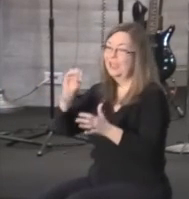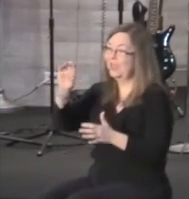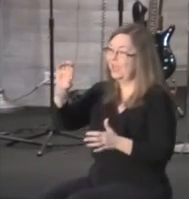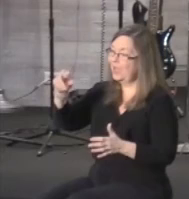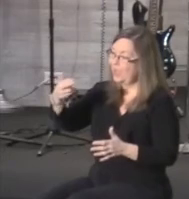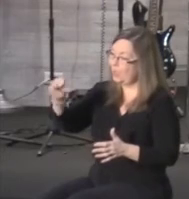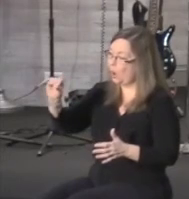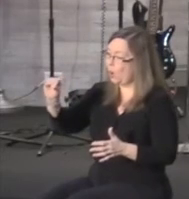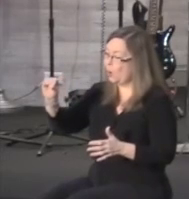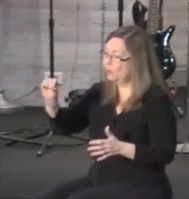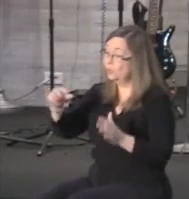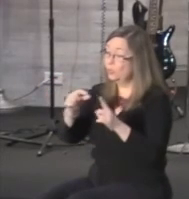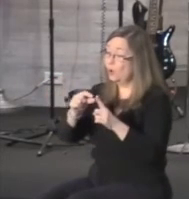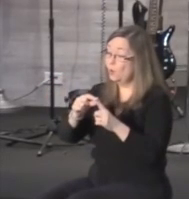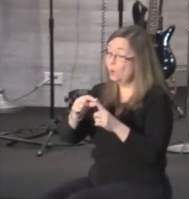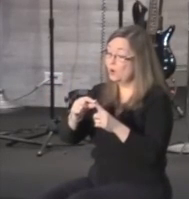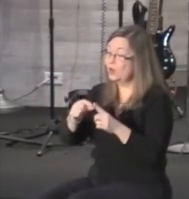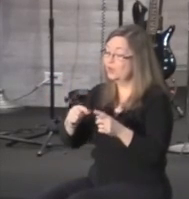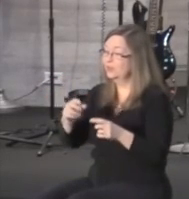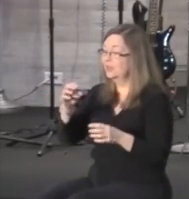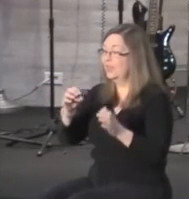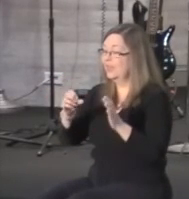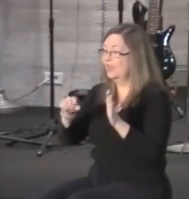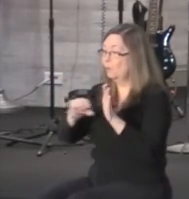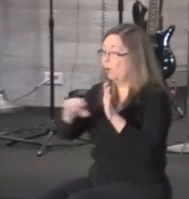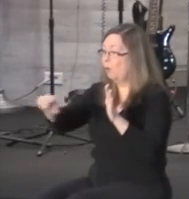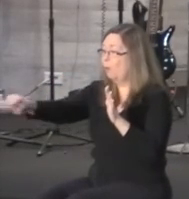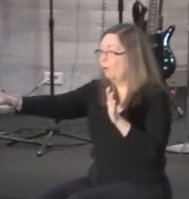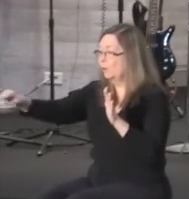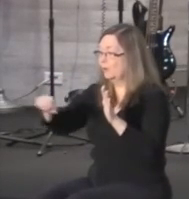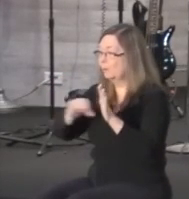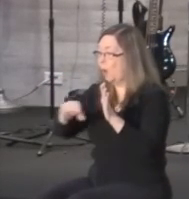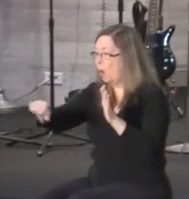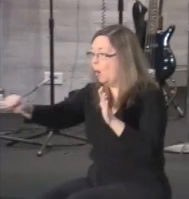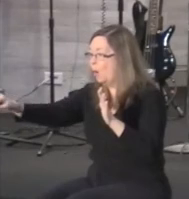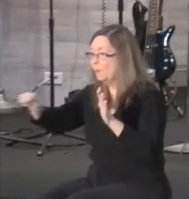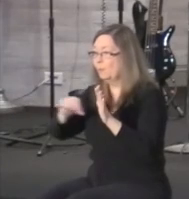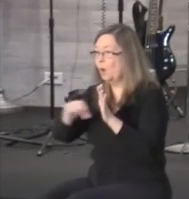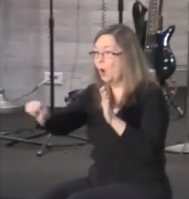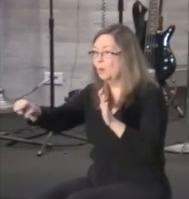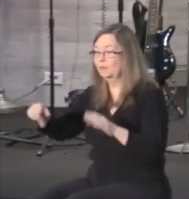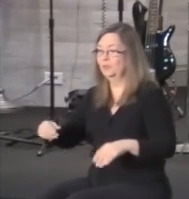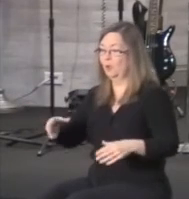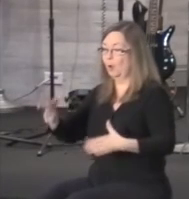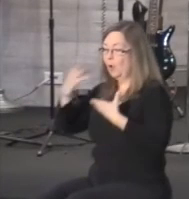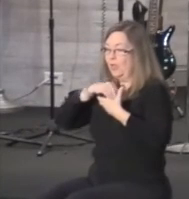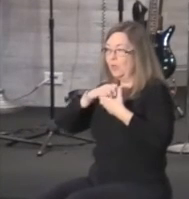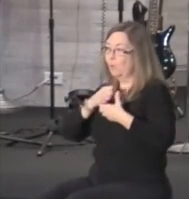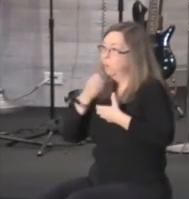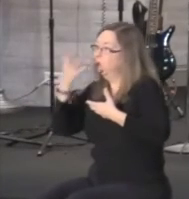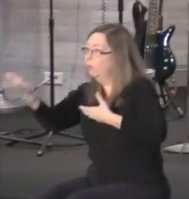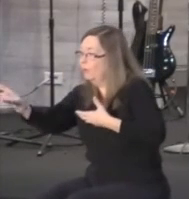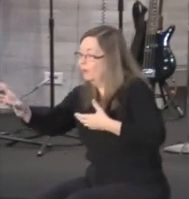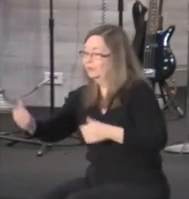echo. The word echoed out. It came from your core and echoed out. You took it in. You breathed it out. You echoed it everywhere you